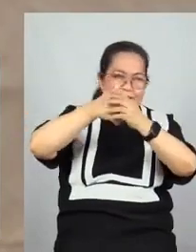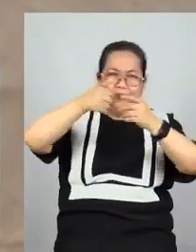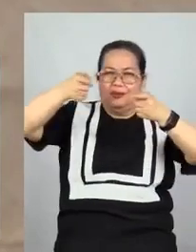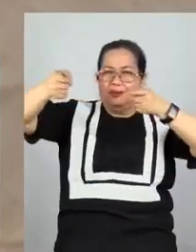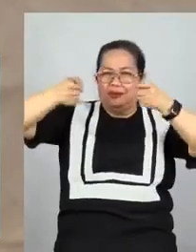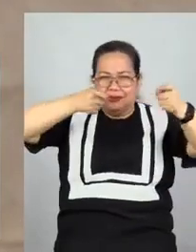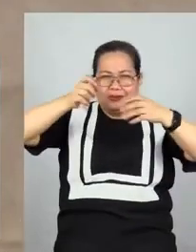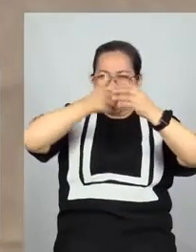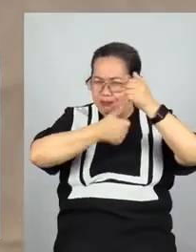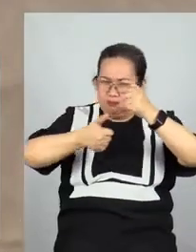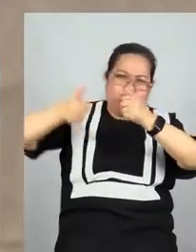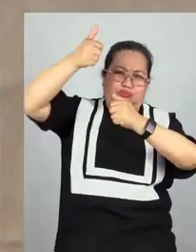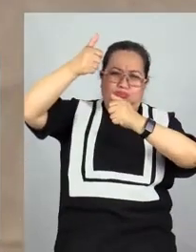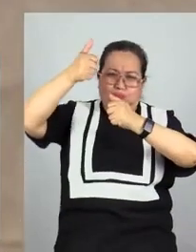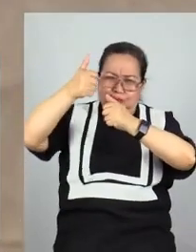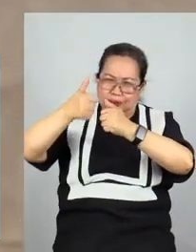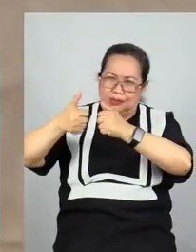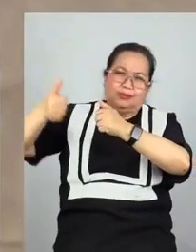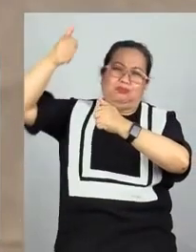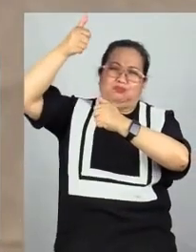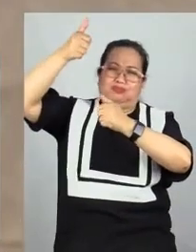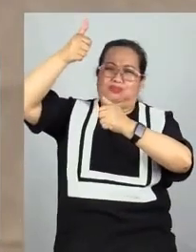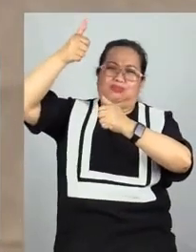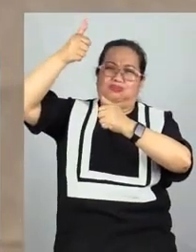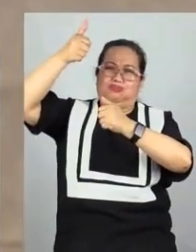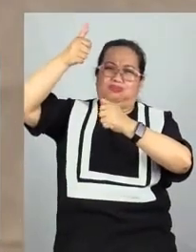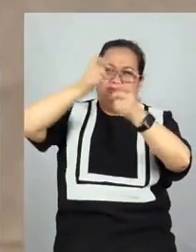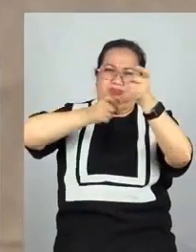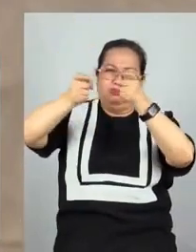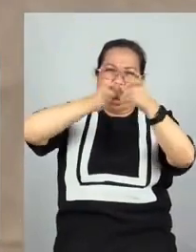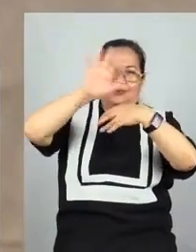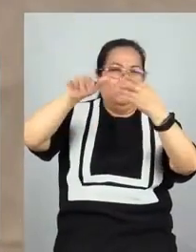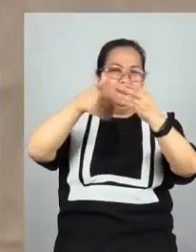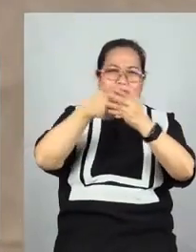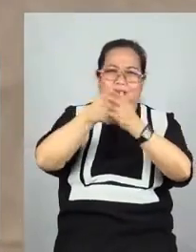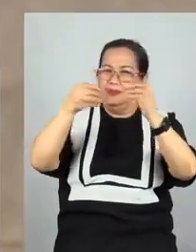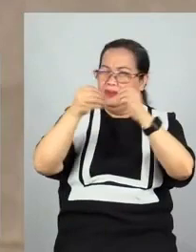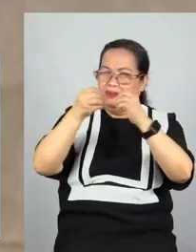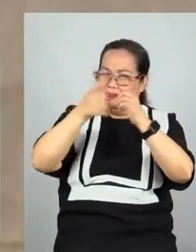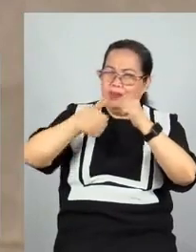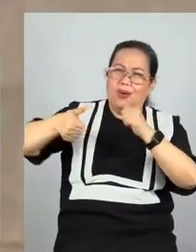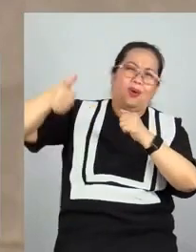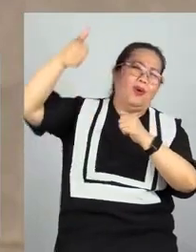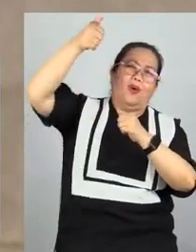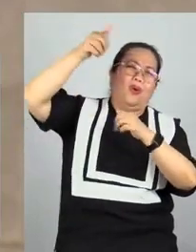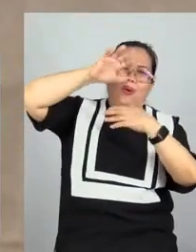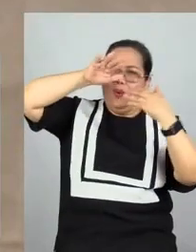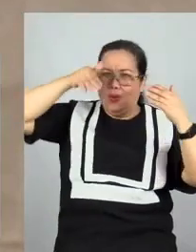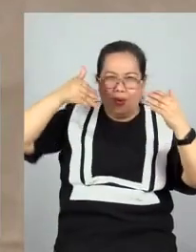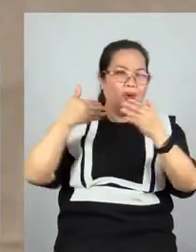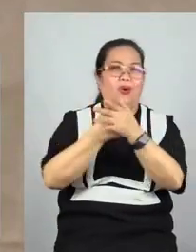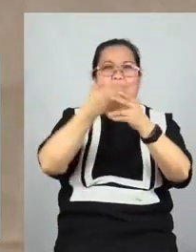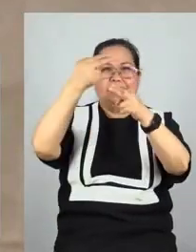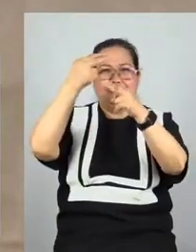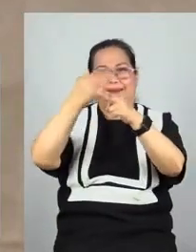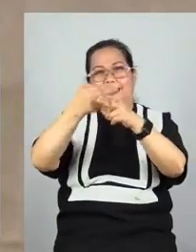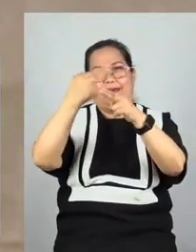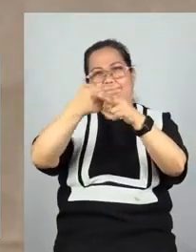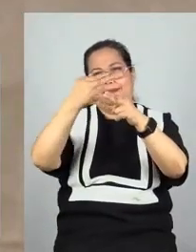authority and power and dominion and above every name that is